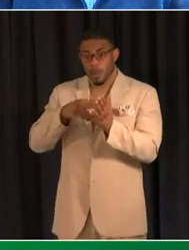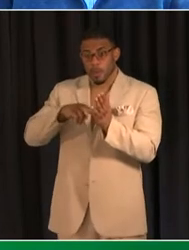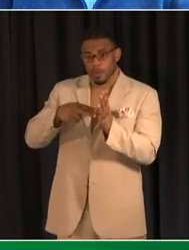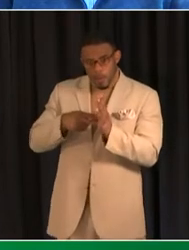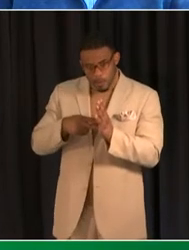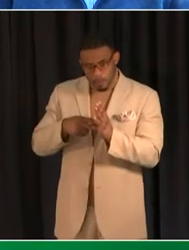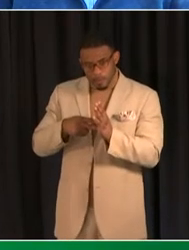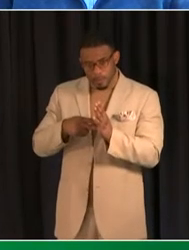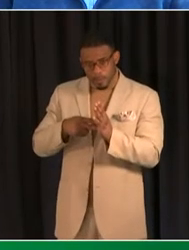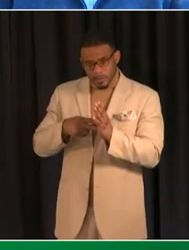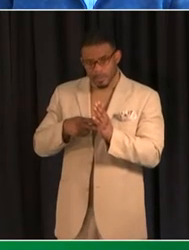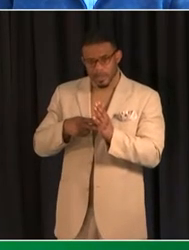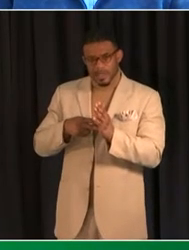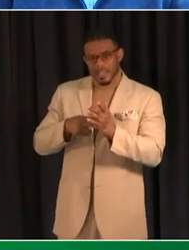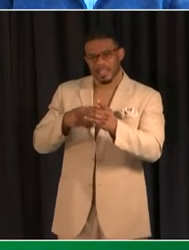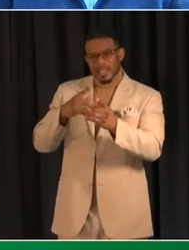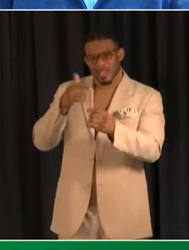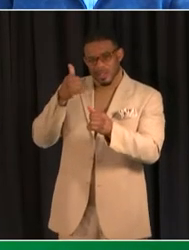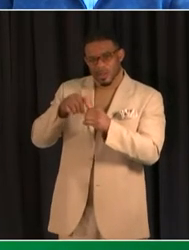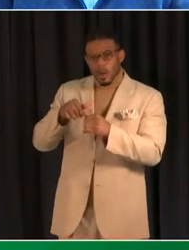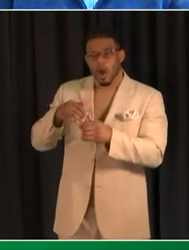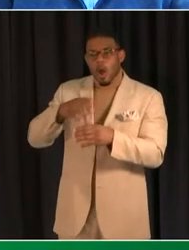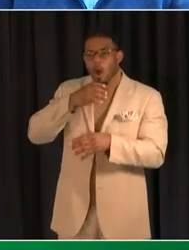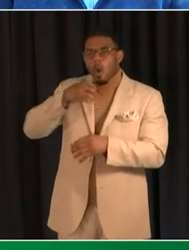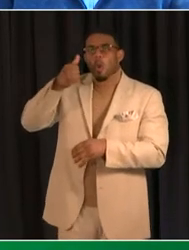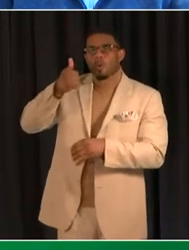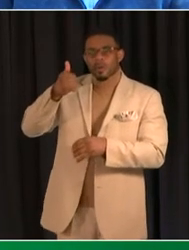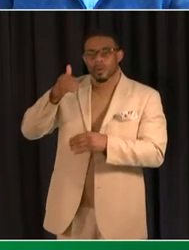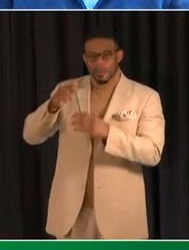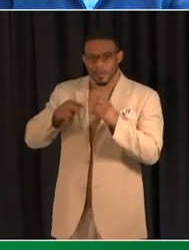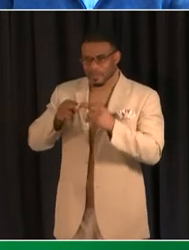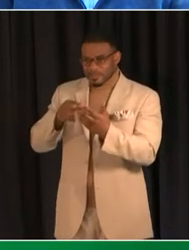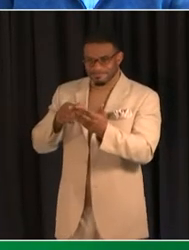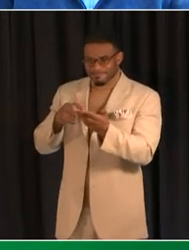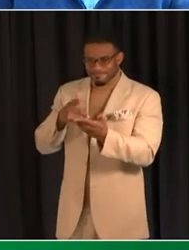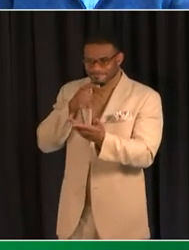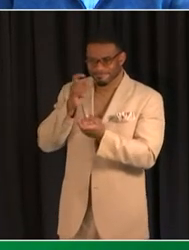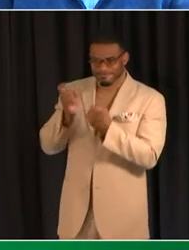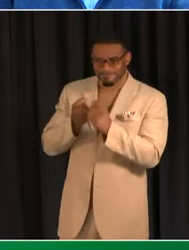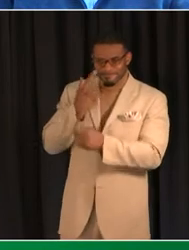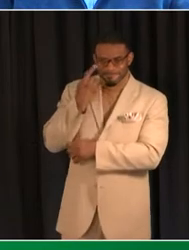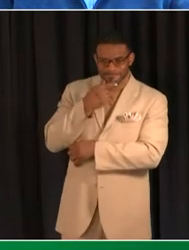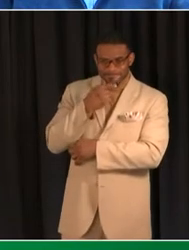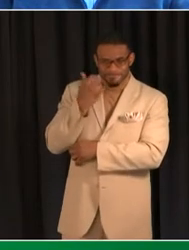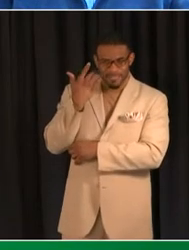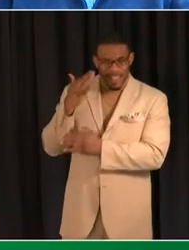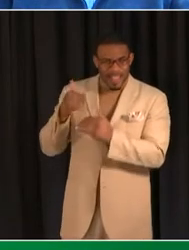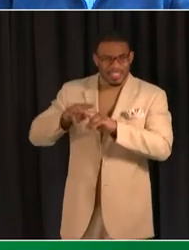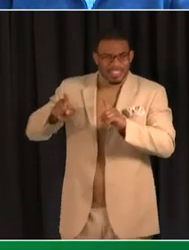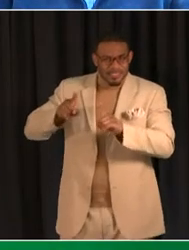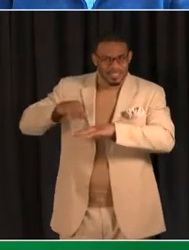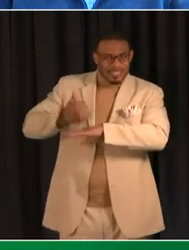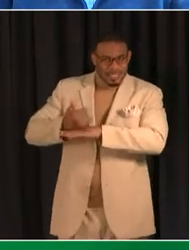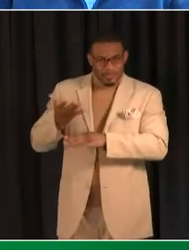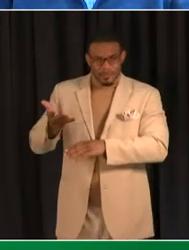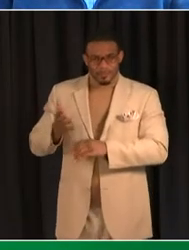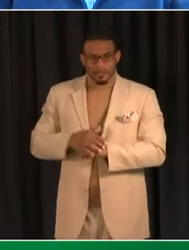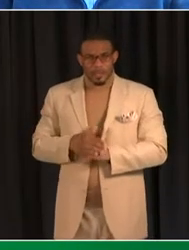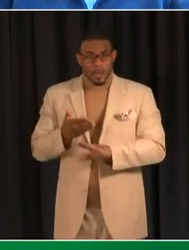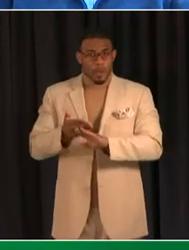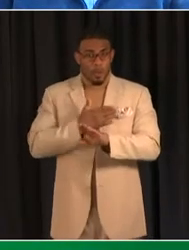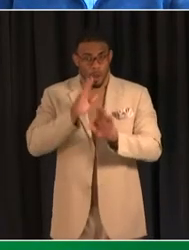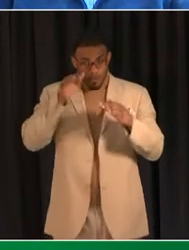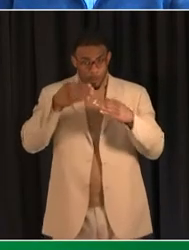repurposing, particularly those older buildings for other uses, and that's a work in progress. Prior to